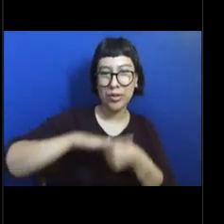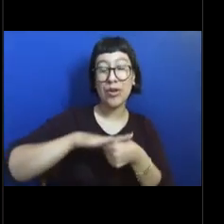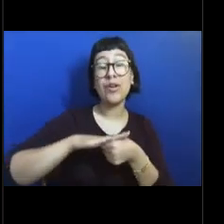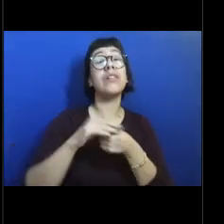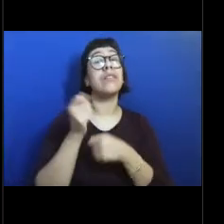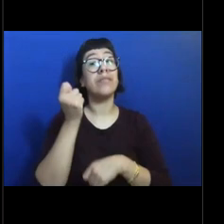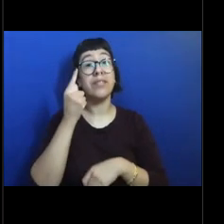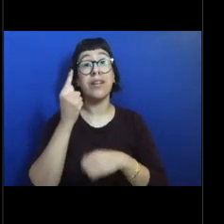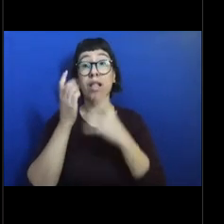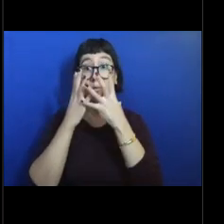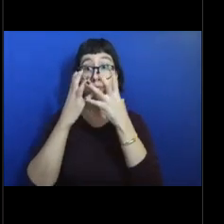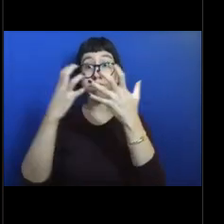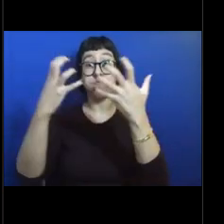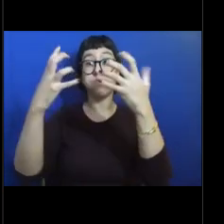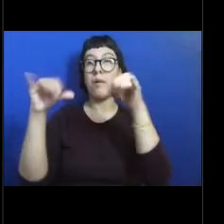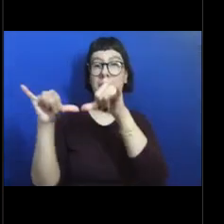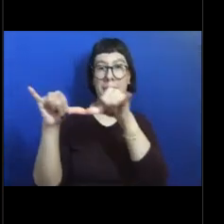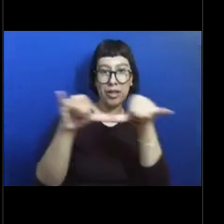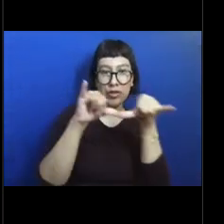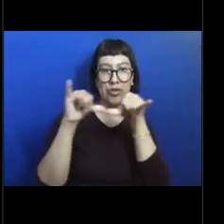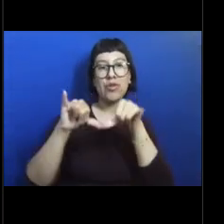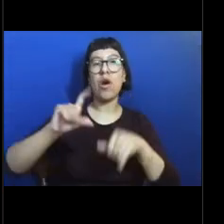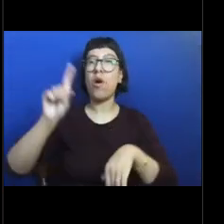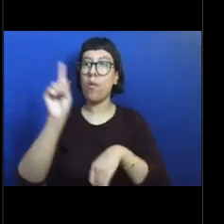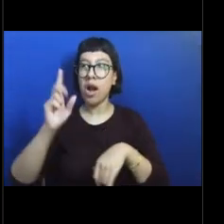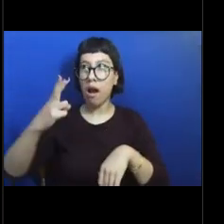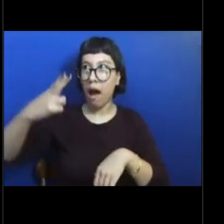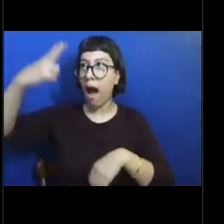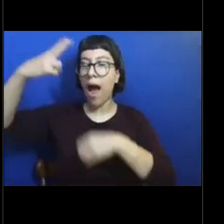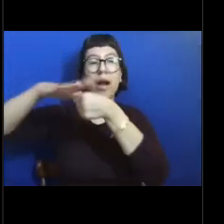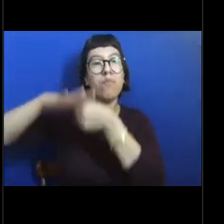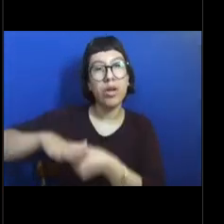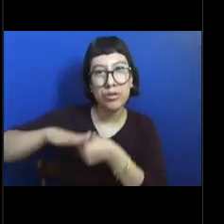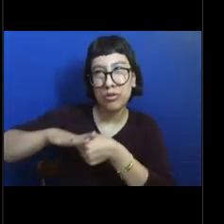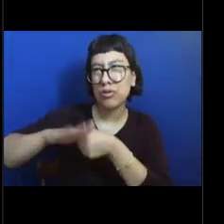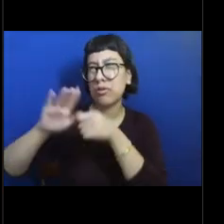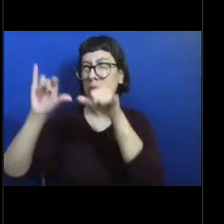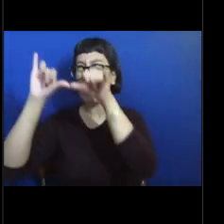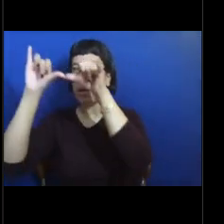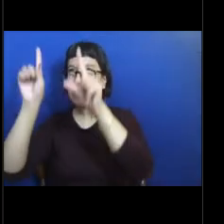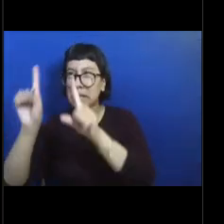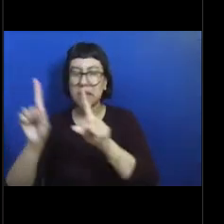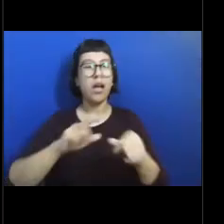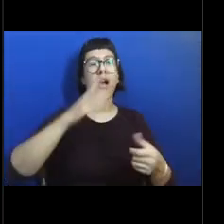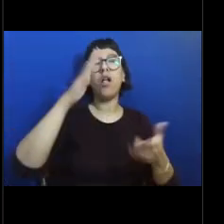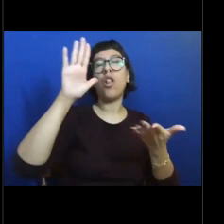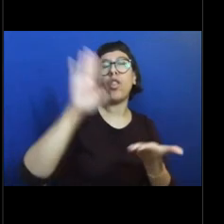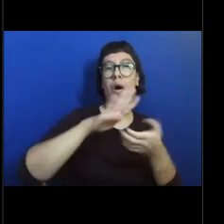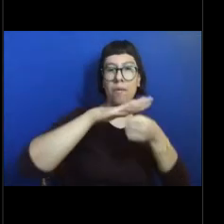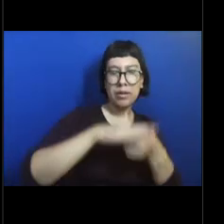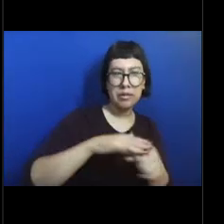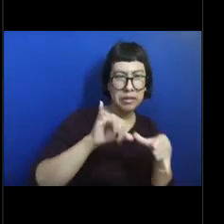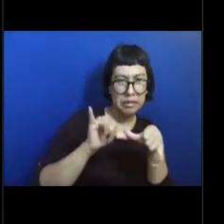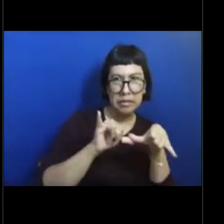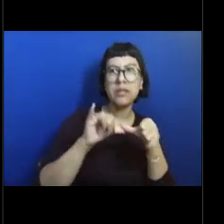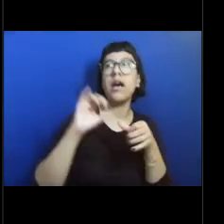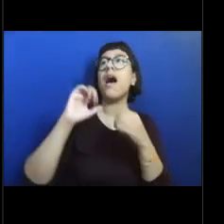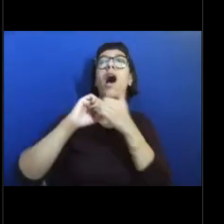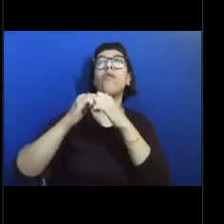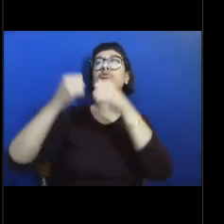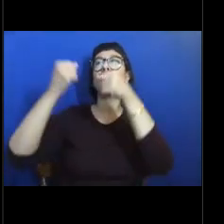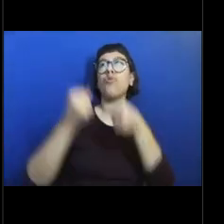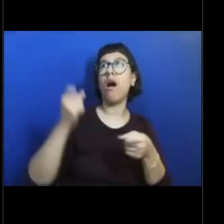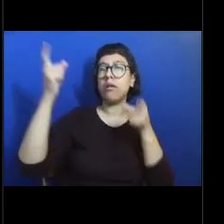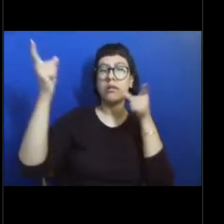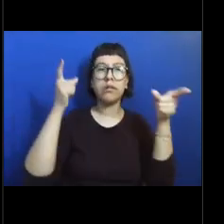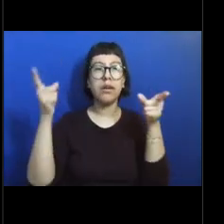are helping us measure that and figure out where the high pressure systems are, where the low pressure systems are, and how strong they are, and how